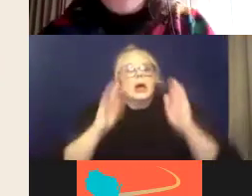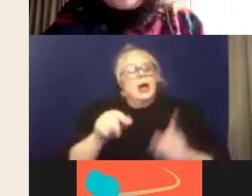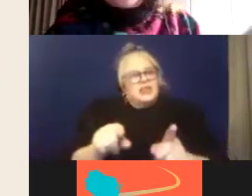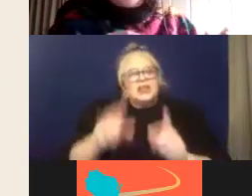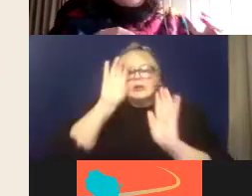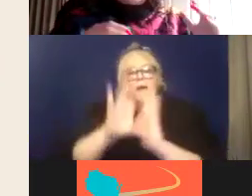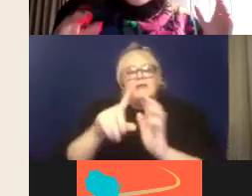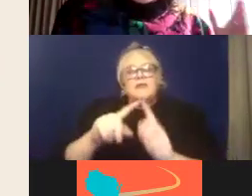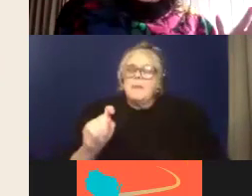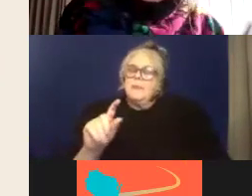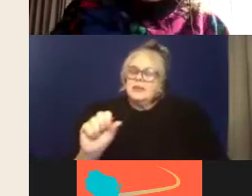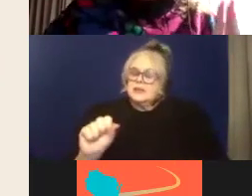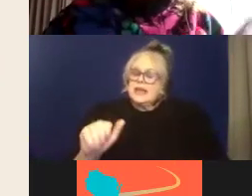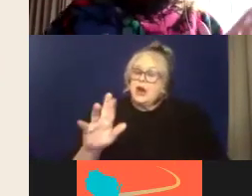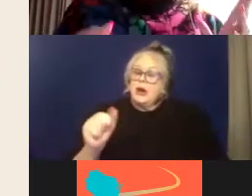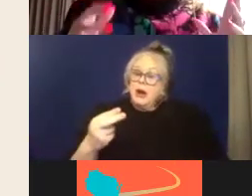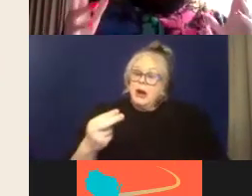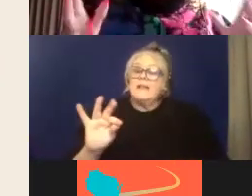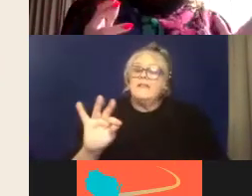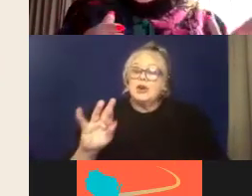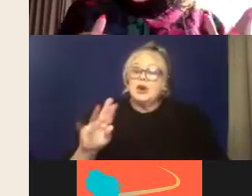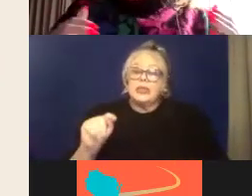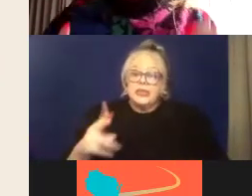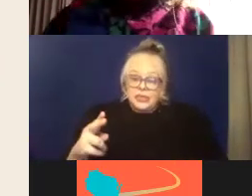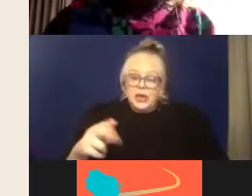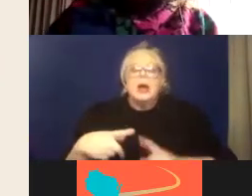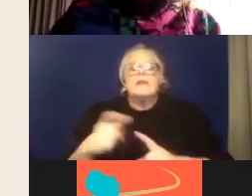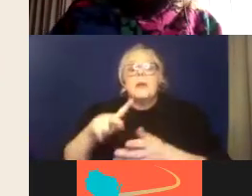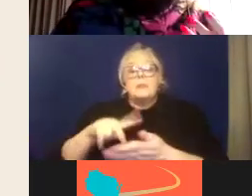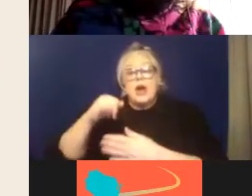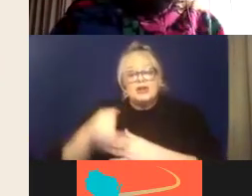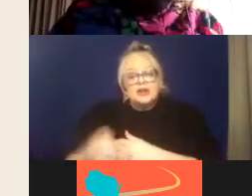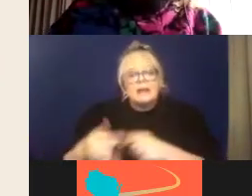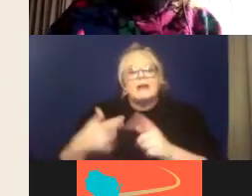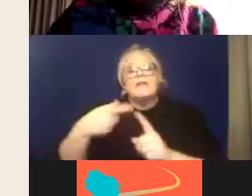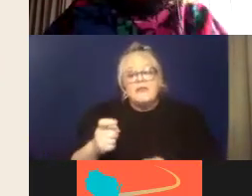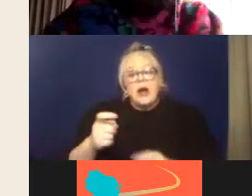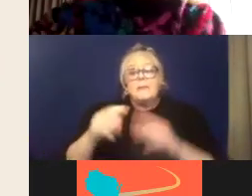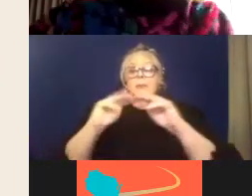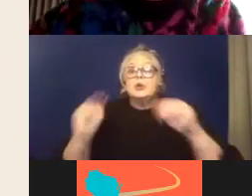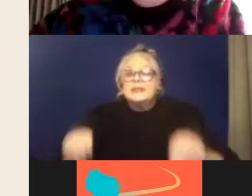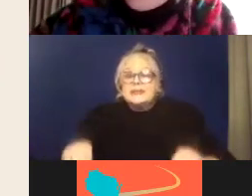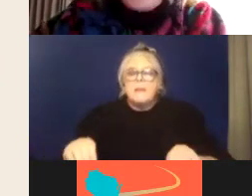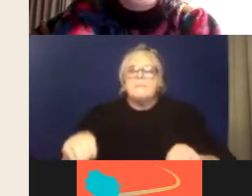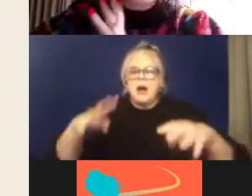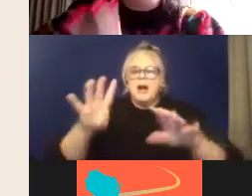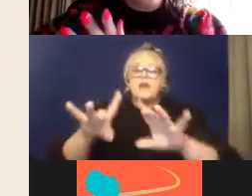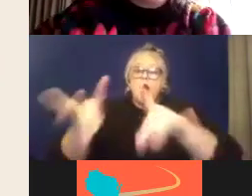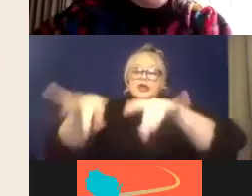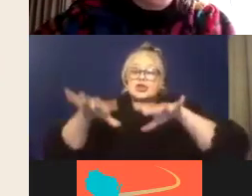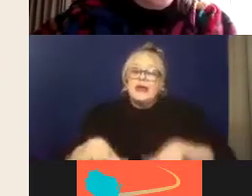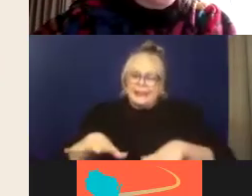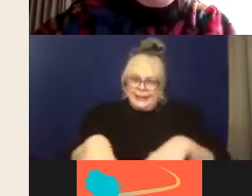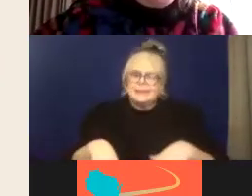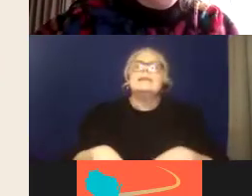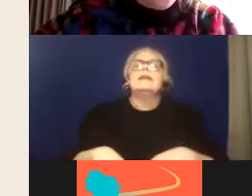Firth, and it's from a project by the Museum of Australian Democracy. It shows many of the